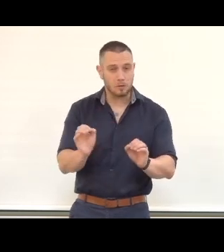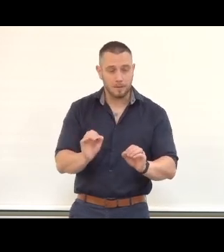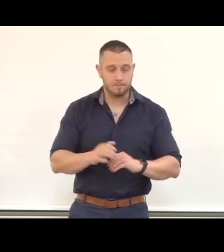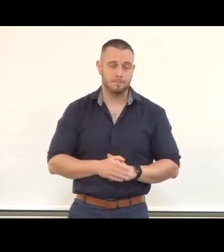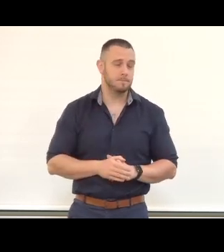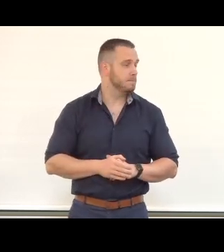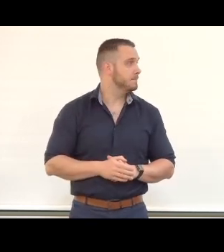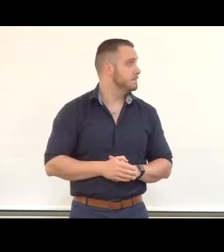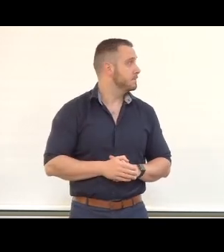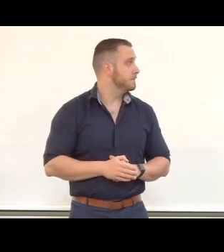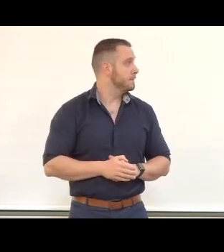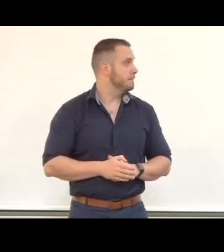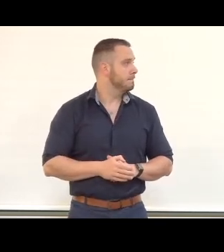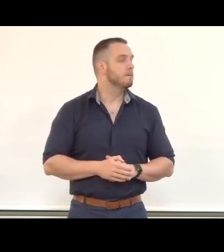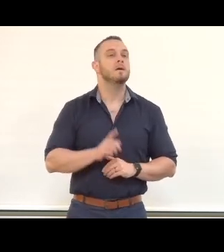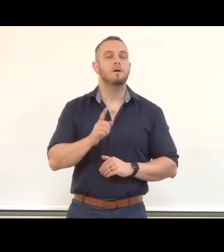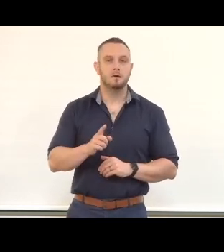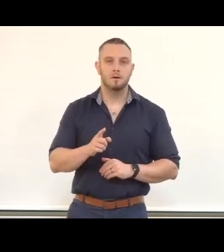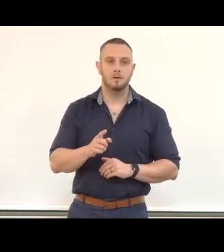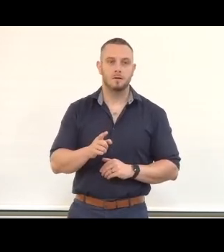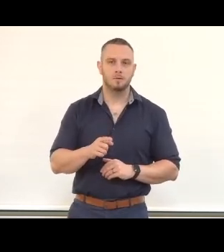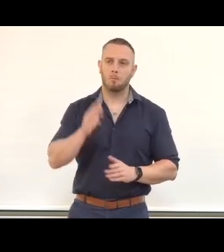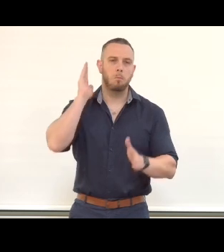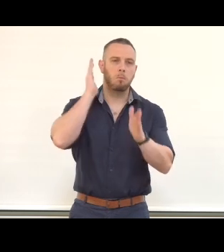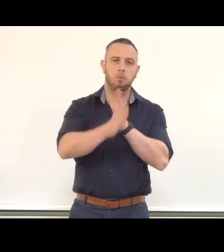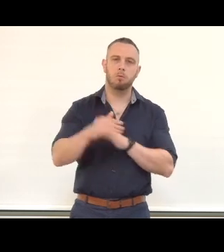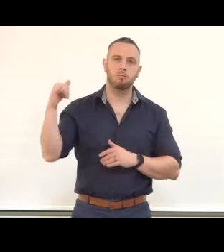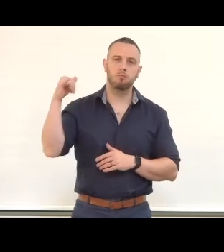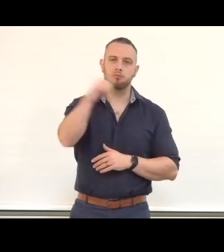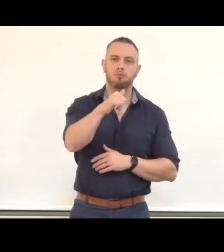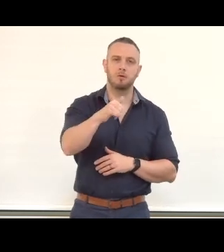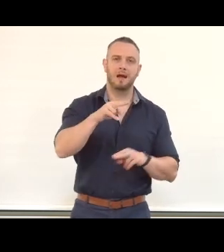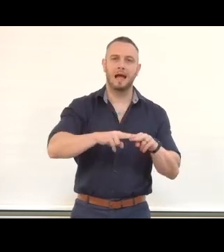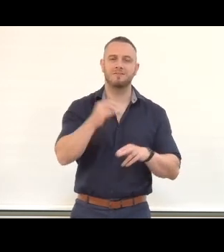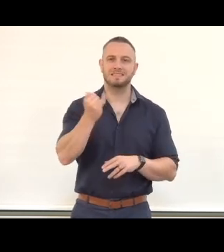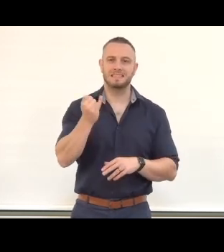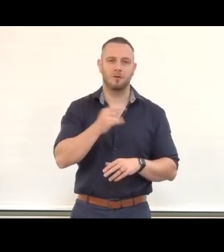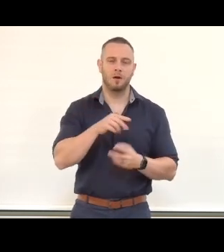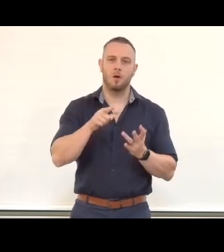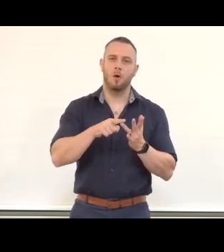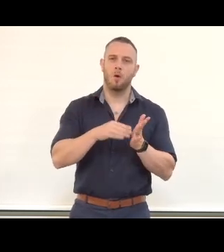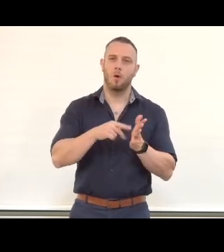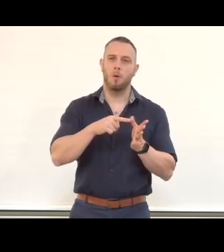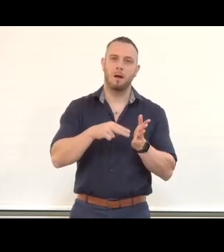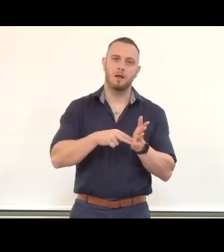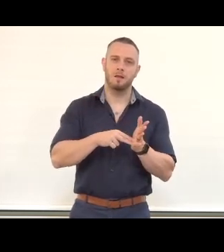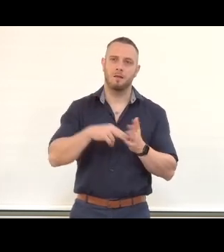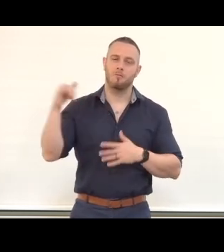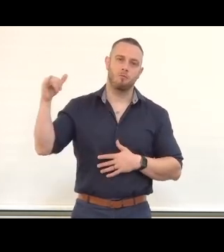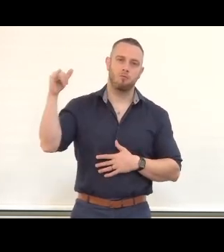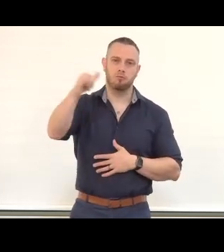there. Oh yeah, we got bussed by F-16s once when the Omani Air Force took like the honorary guard